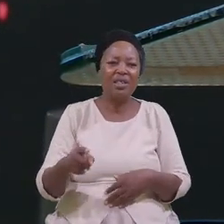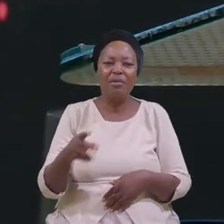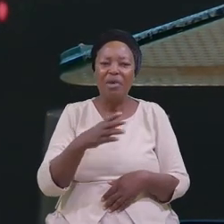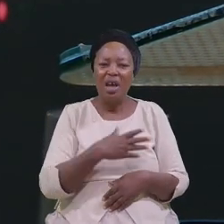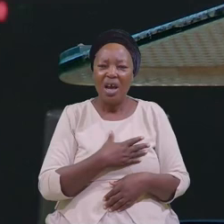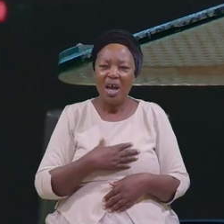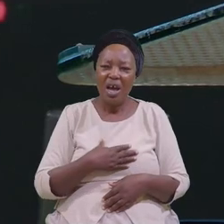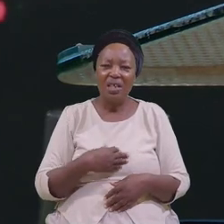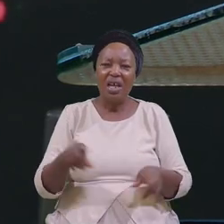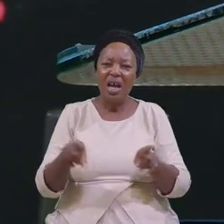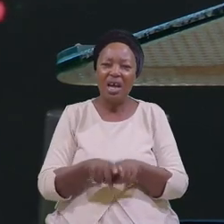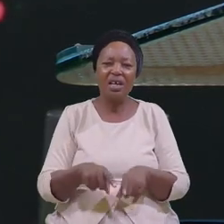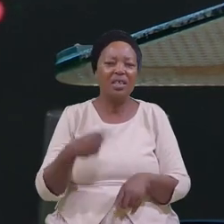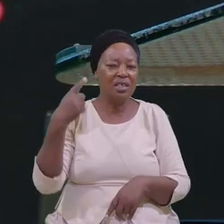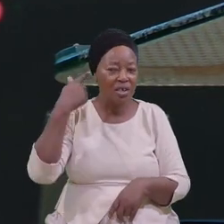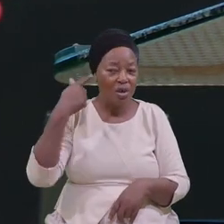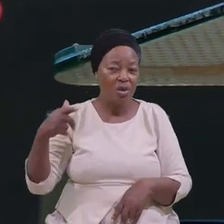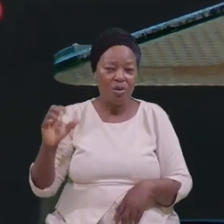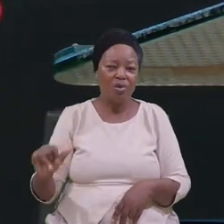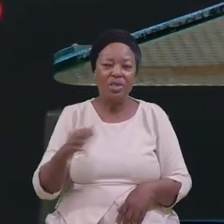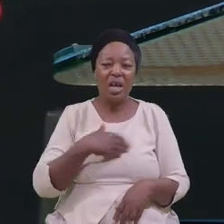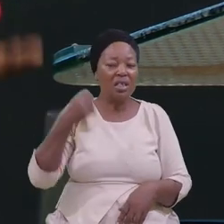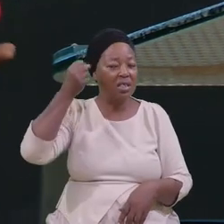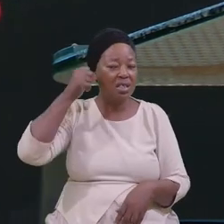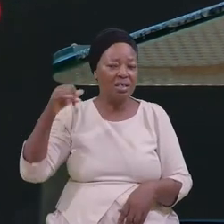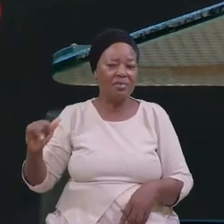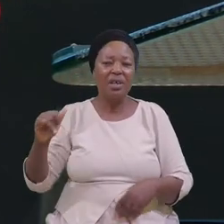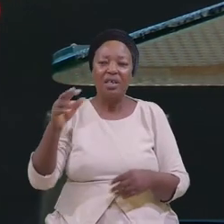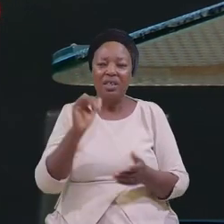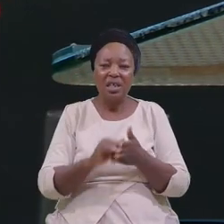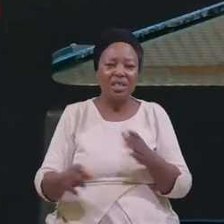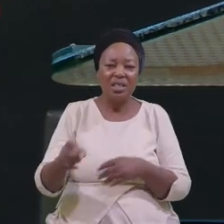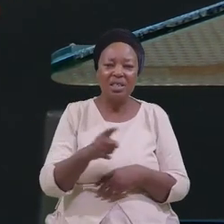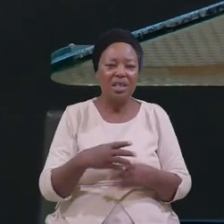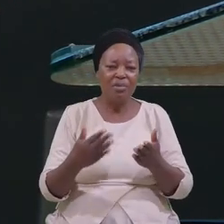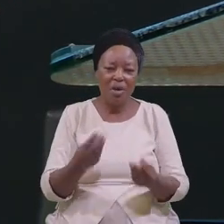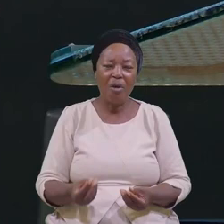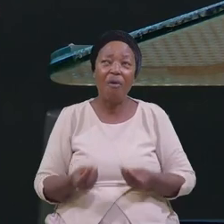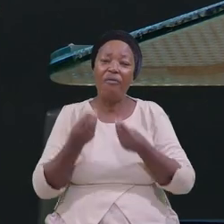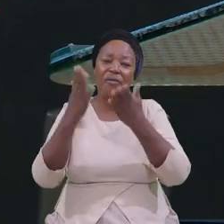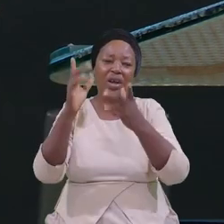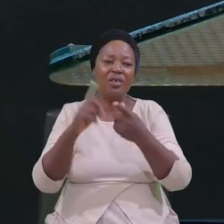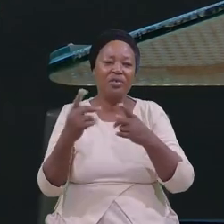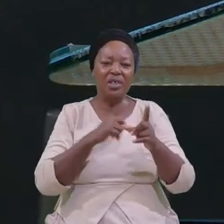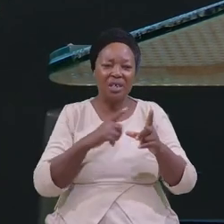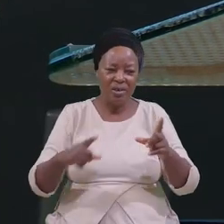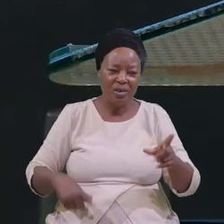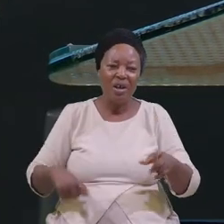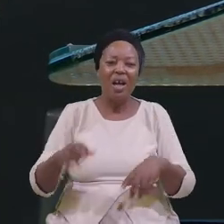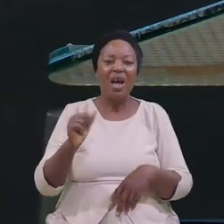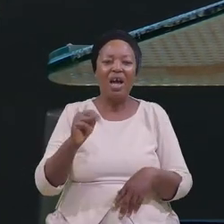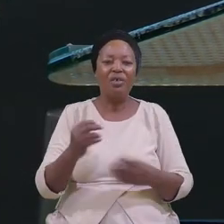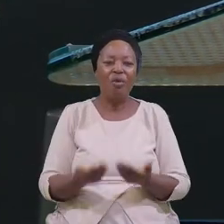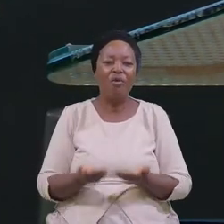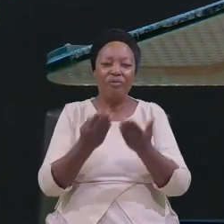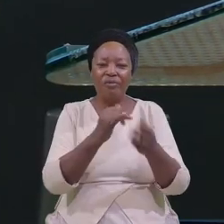purge them as gold and silver, that they may offer unto the Lord an